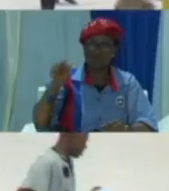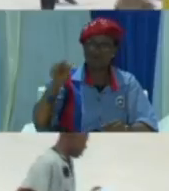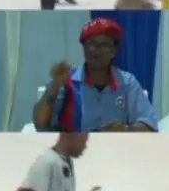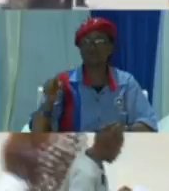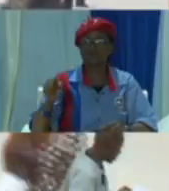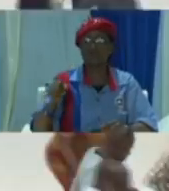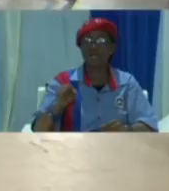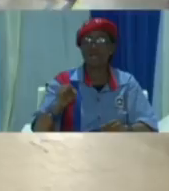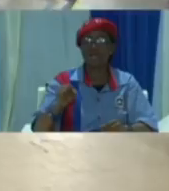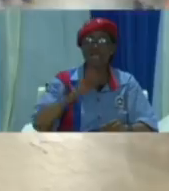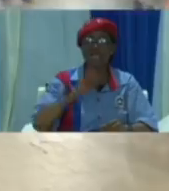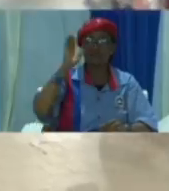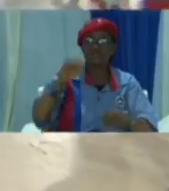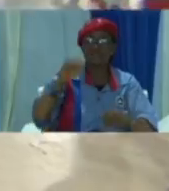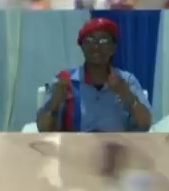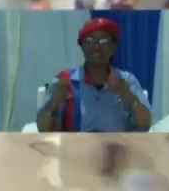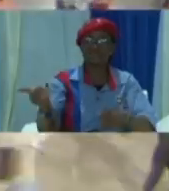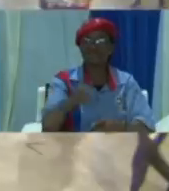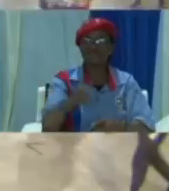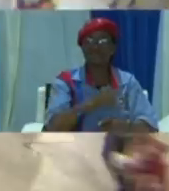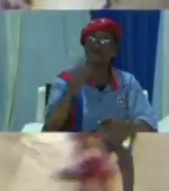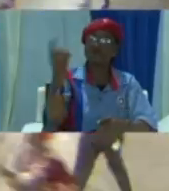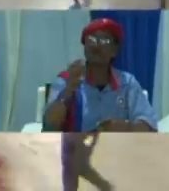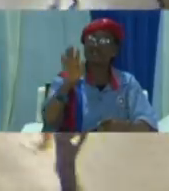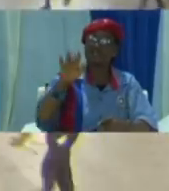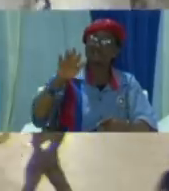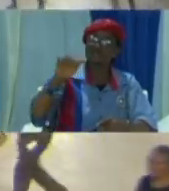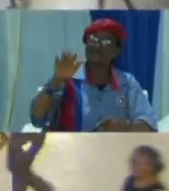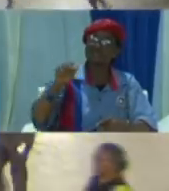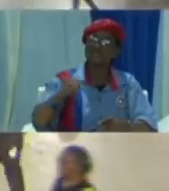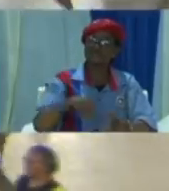I'm going to give you only 15 minutes to pray.